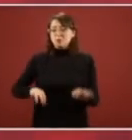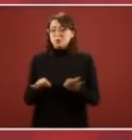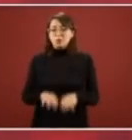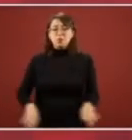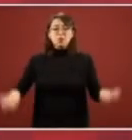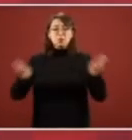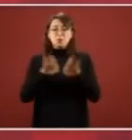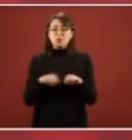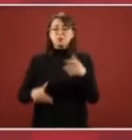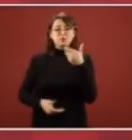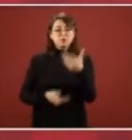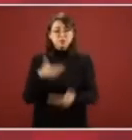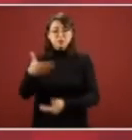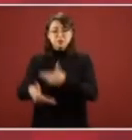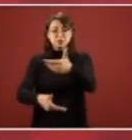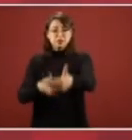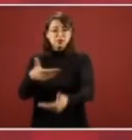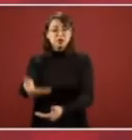Con